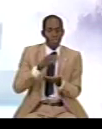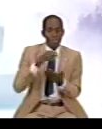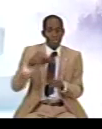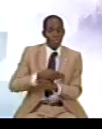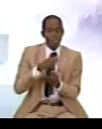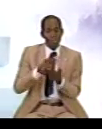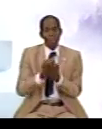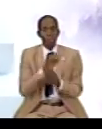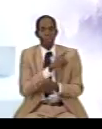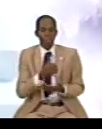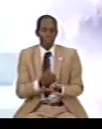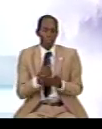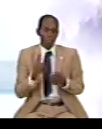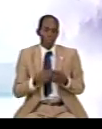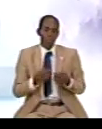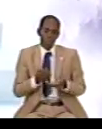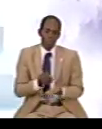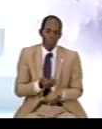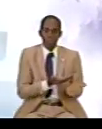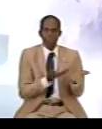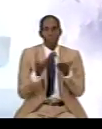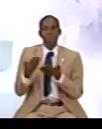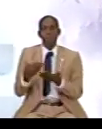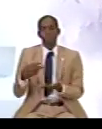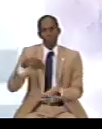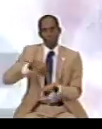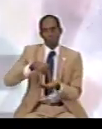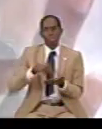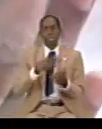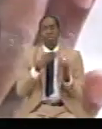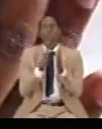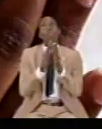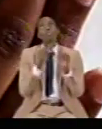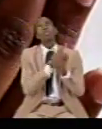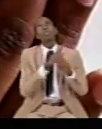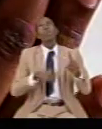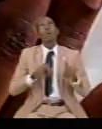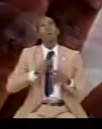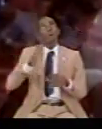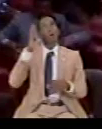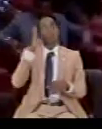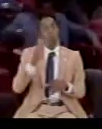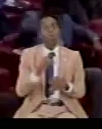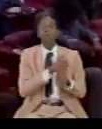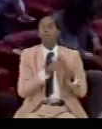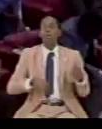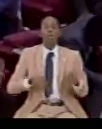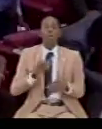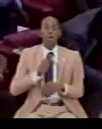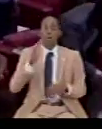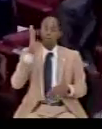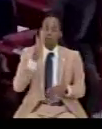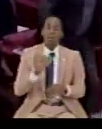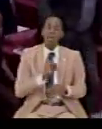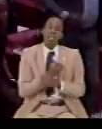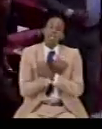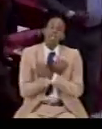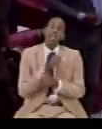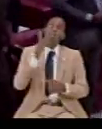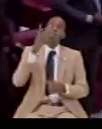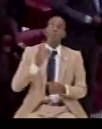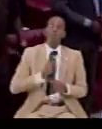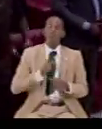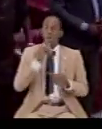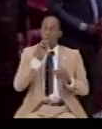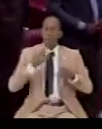in the work of God. Rise up and tell the Lord, I will. Yes, Lord, I love you. Yes, Lord, I love you. And I'm going